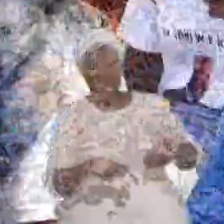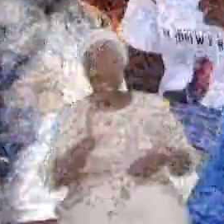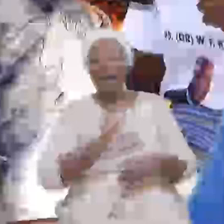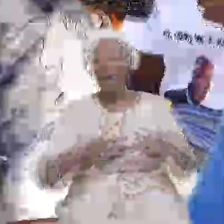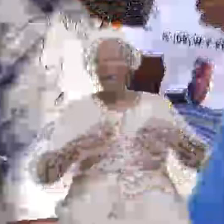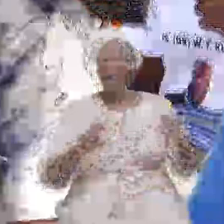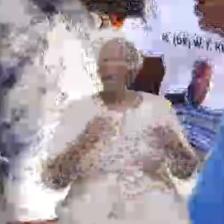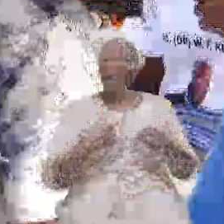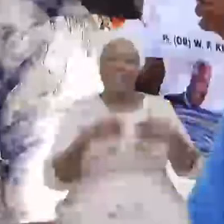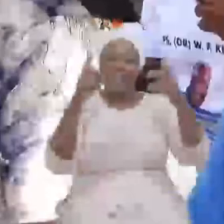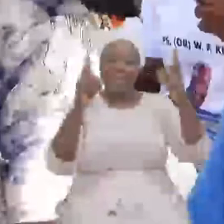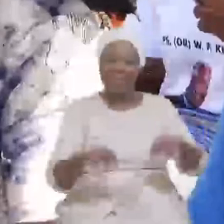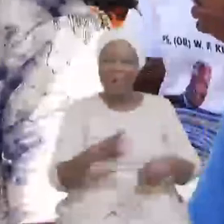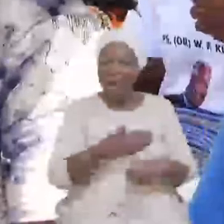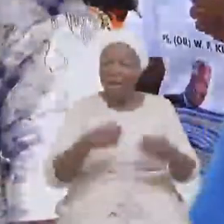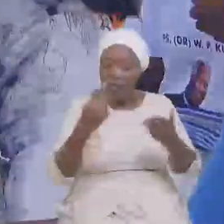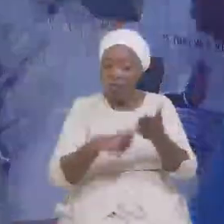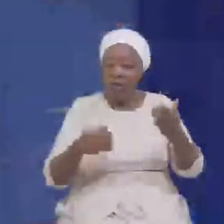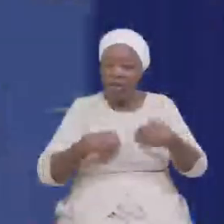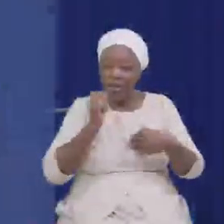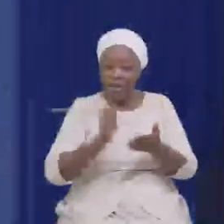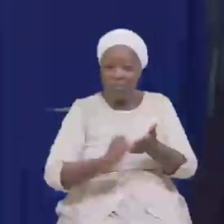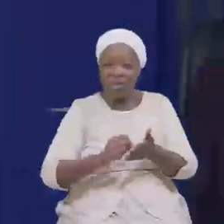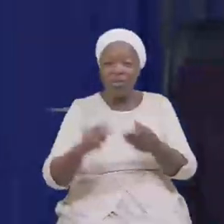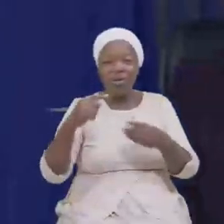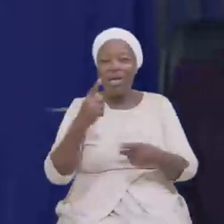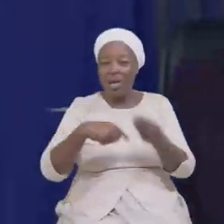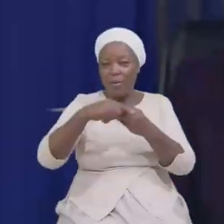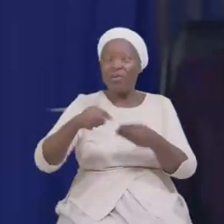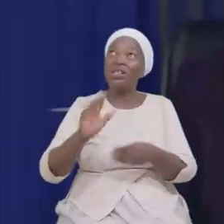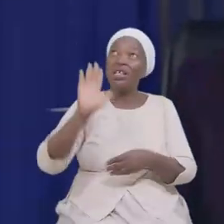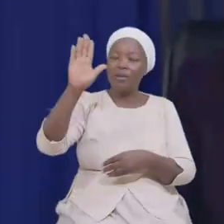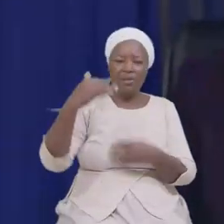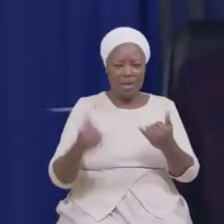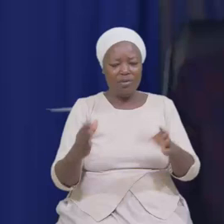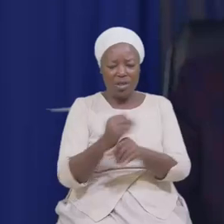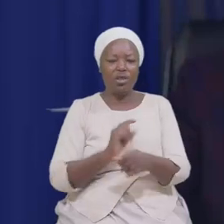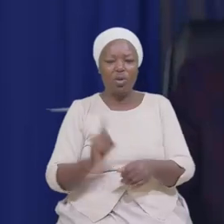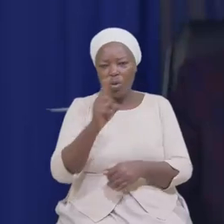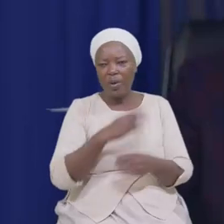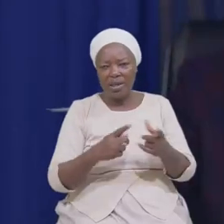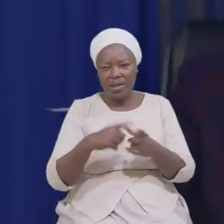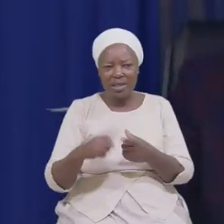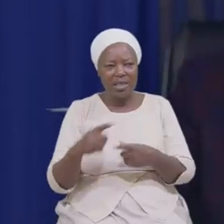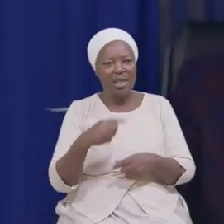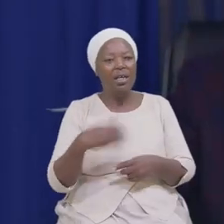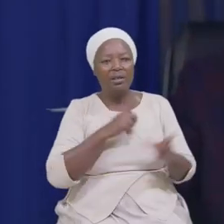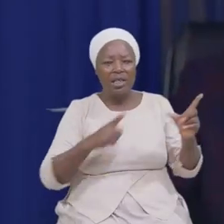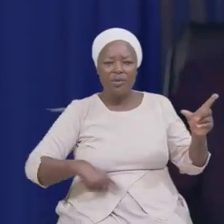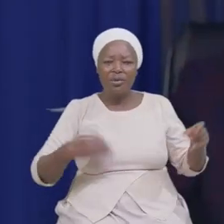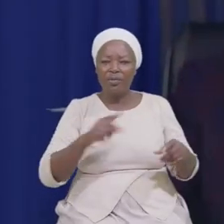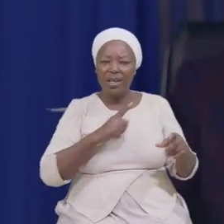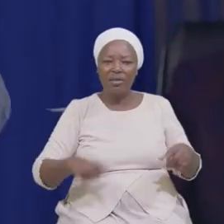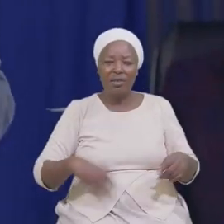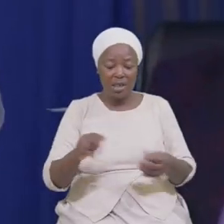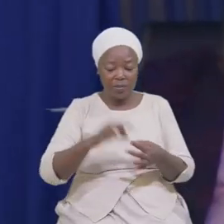come. And what had been written concerning him, he now picks up and he says, the Spirit of the Lord is upon me.